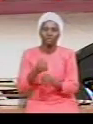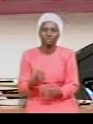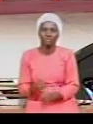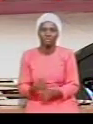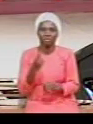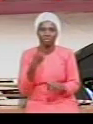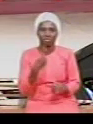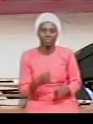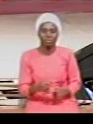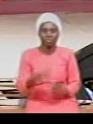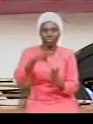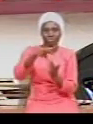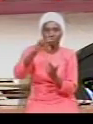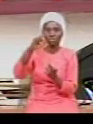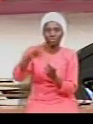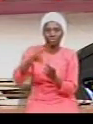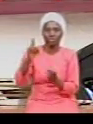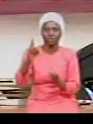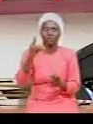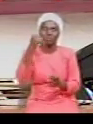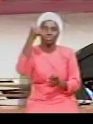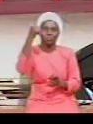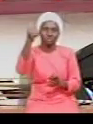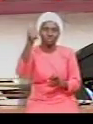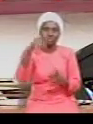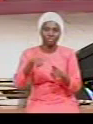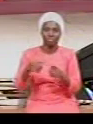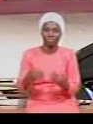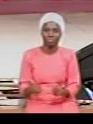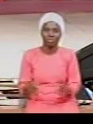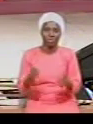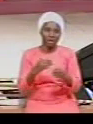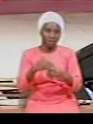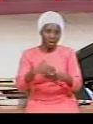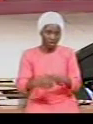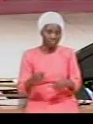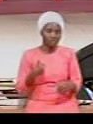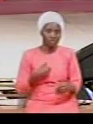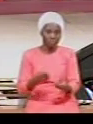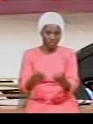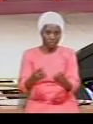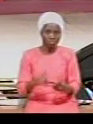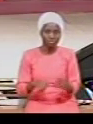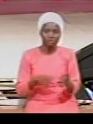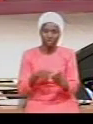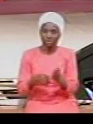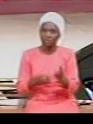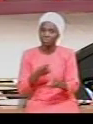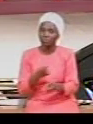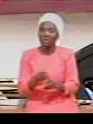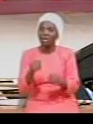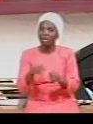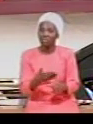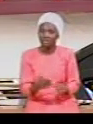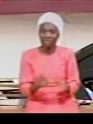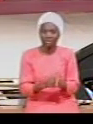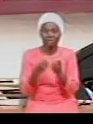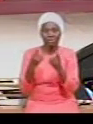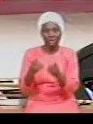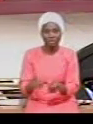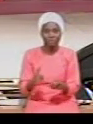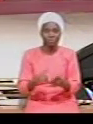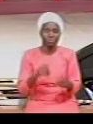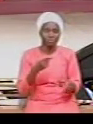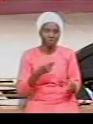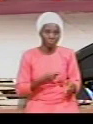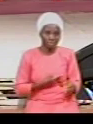the choice. But now, after we came into this world, everything that happens to